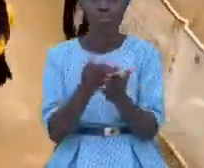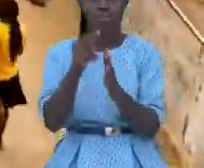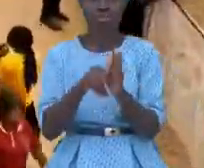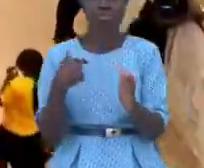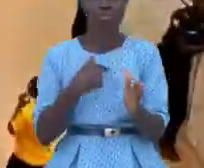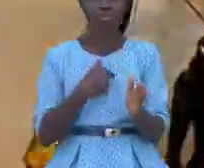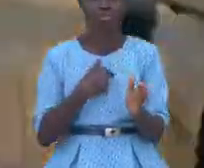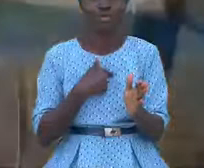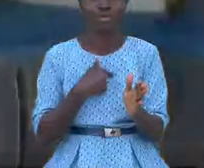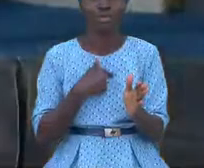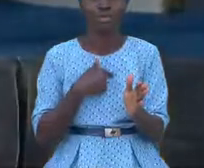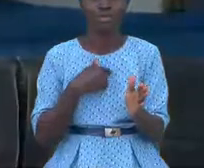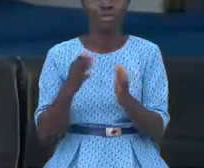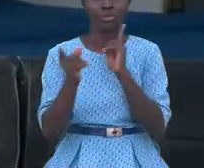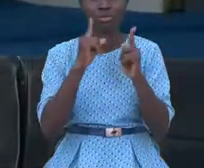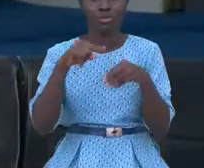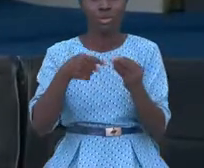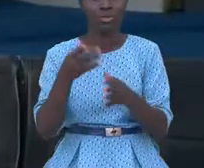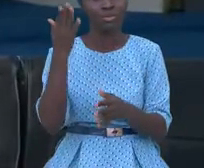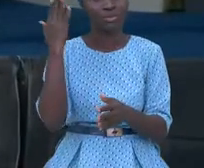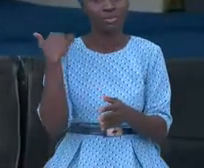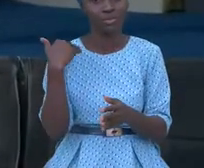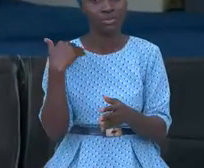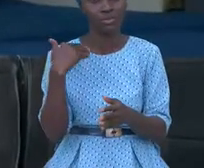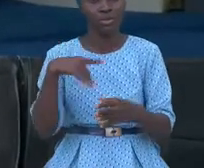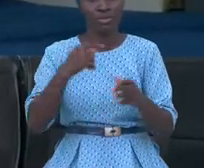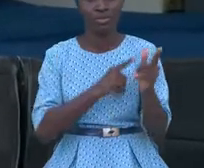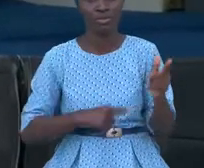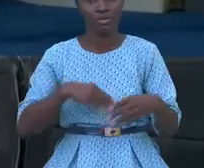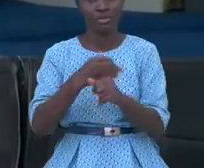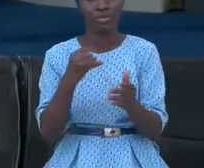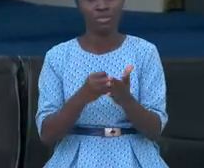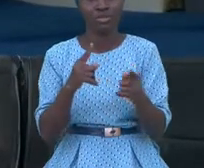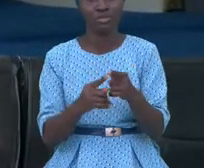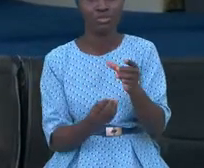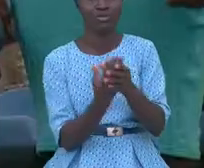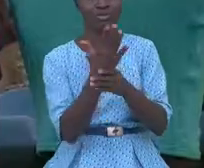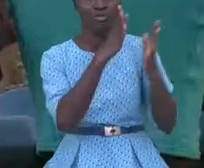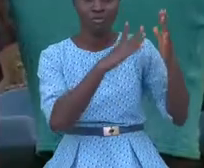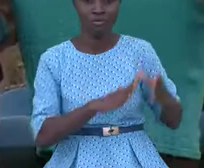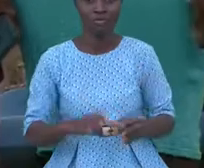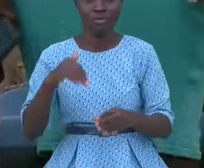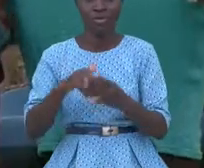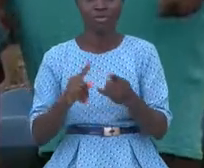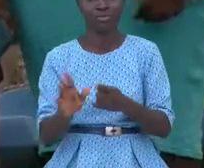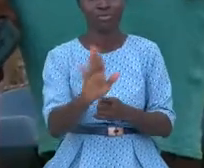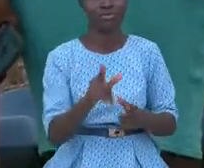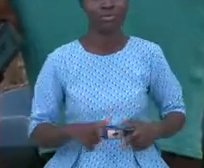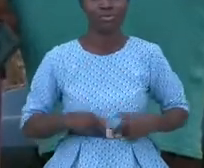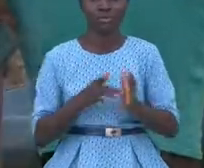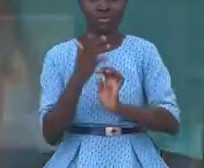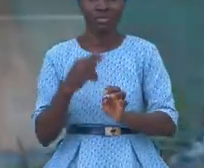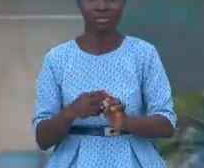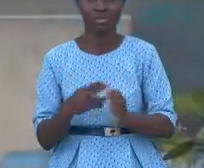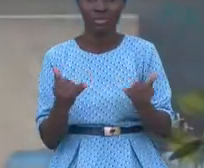about, the Lord, make it to flow into your life in Jesus' name. And somebody